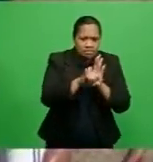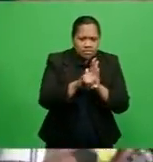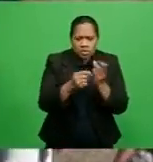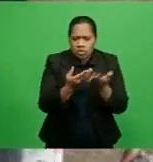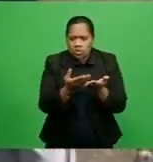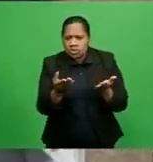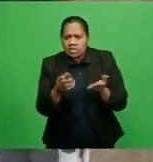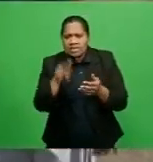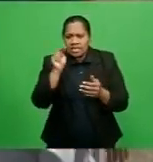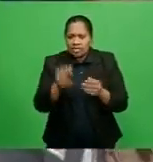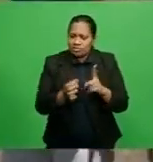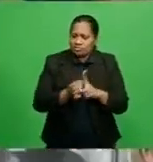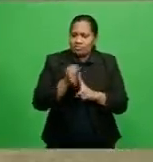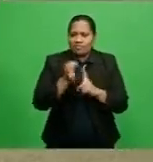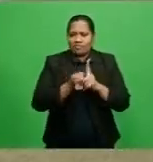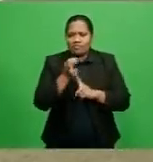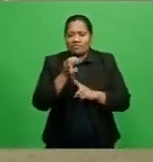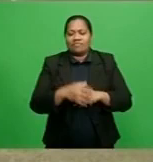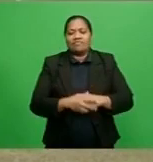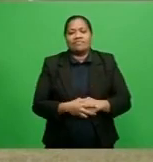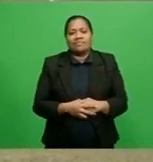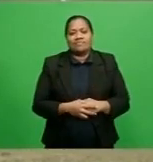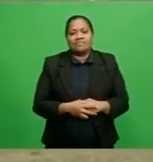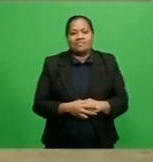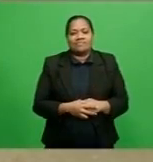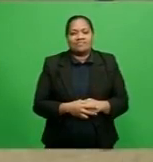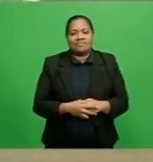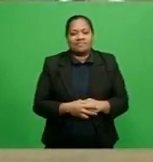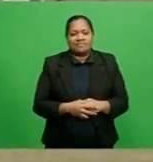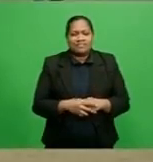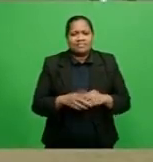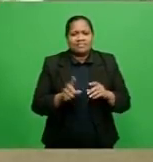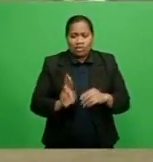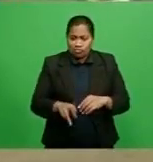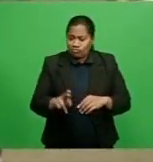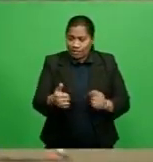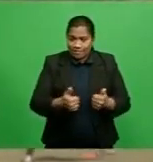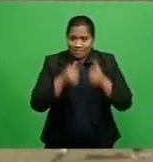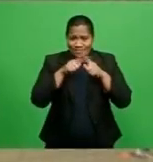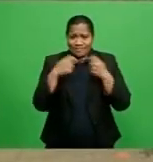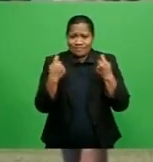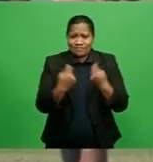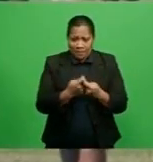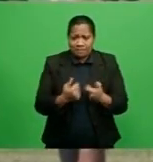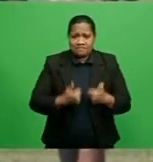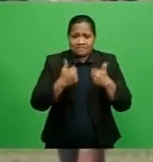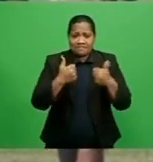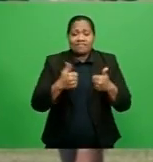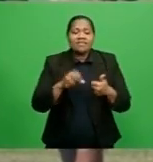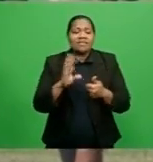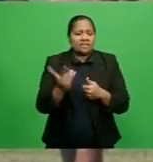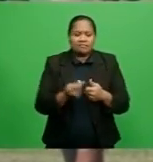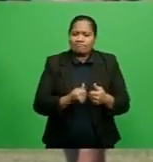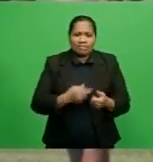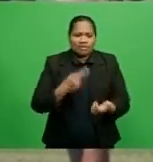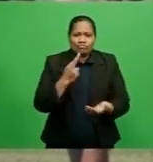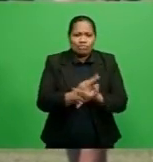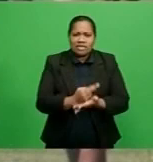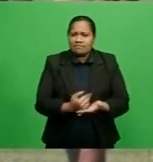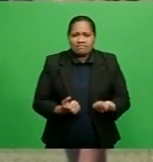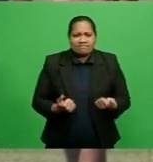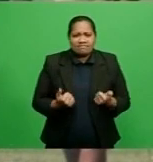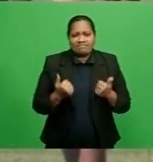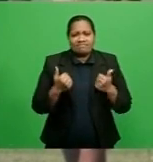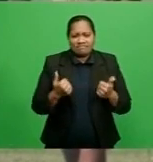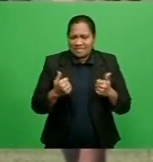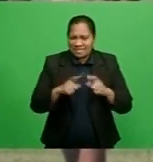to fix. Rewa is a good team, good side. Like they're really performing well. They are a good structured